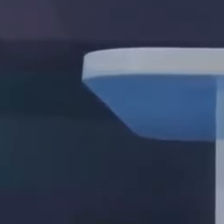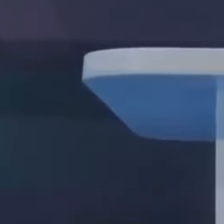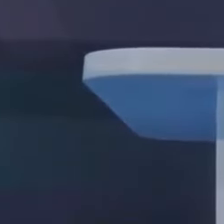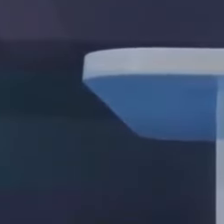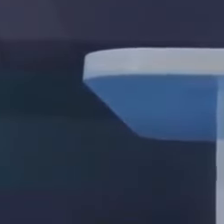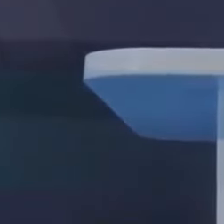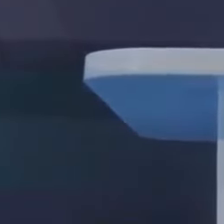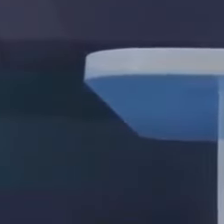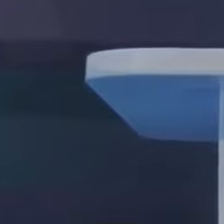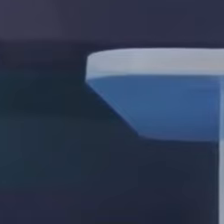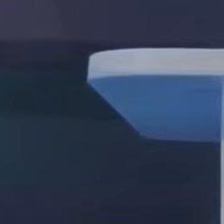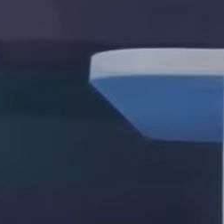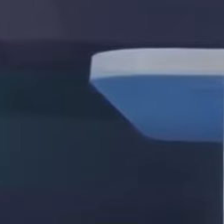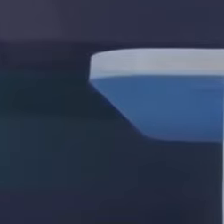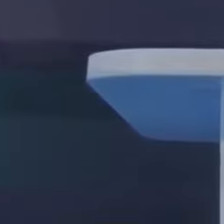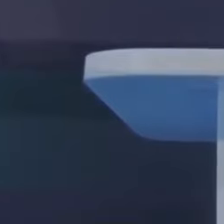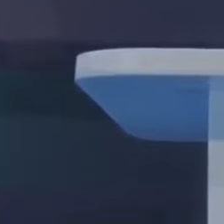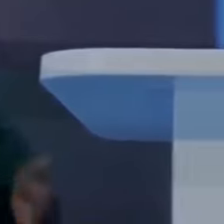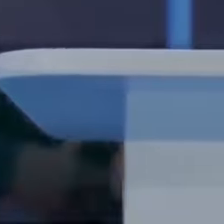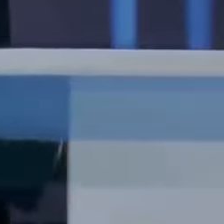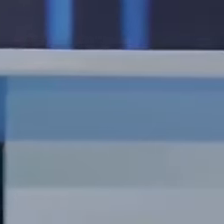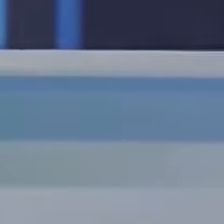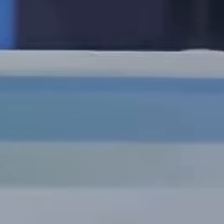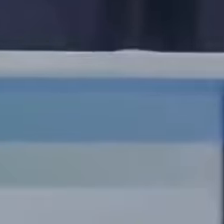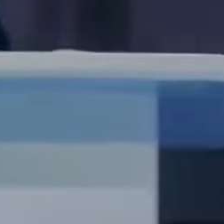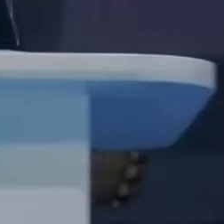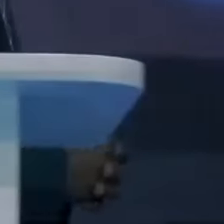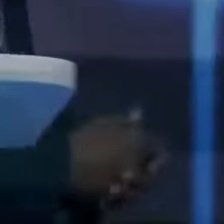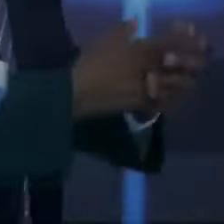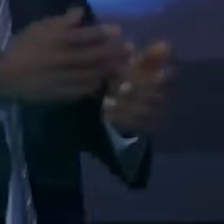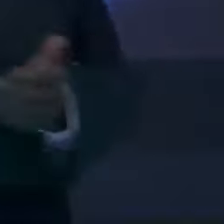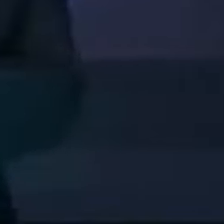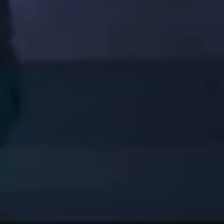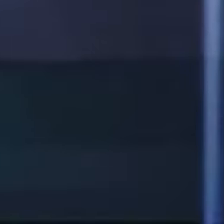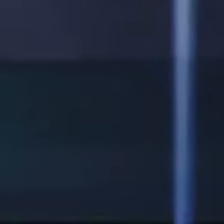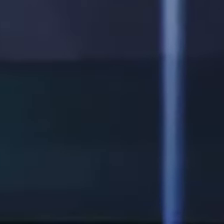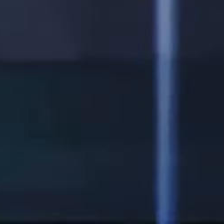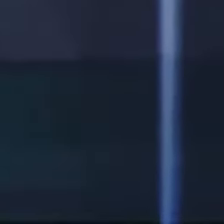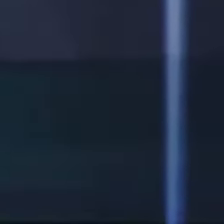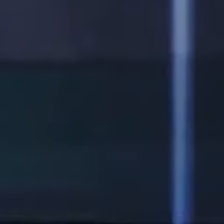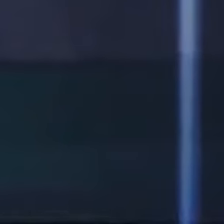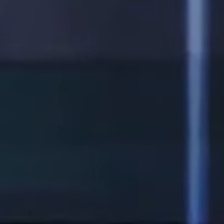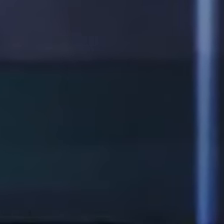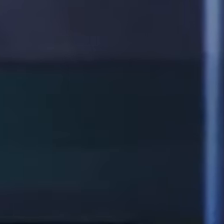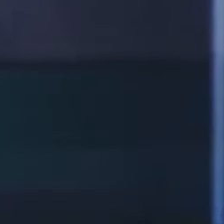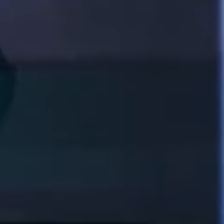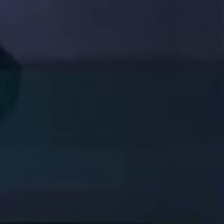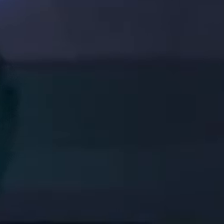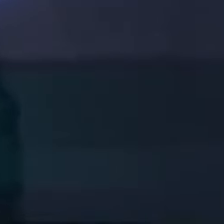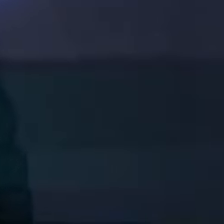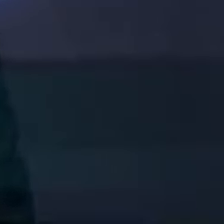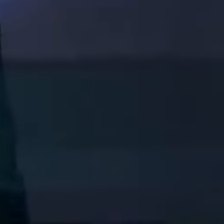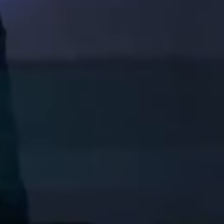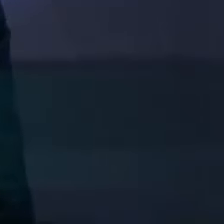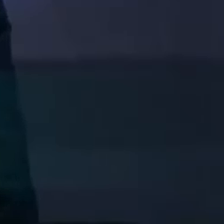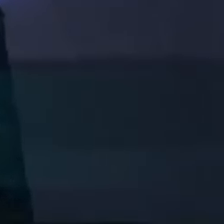a Bible in their hand, there's a Bible on their desk, in the in the house, maybe also in the office, and they